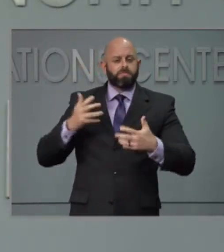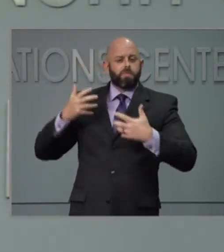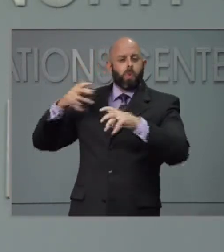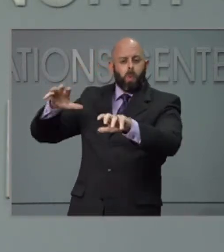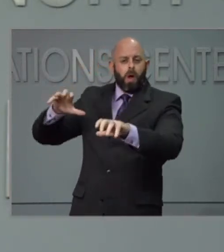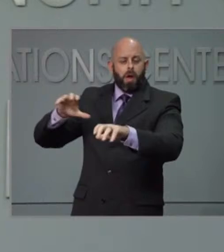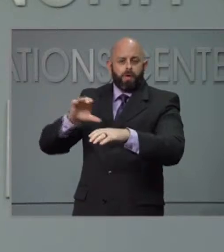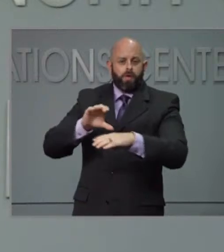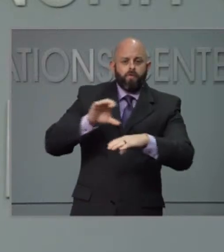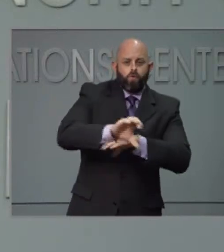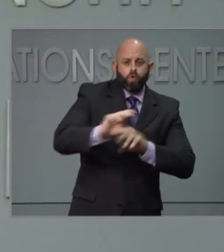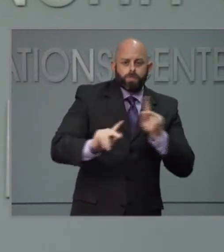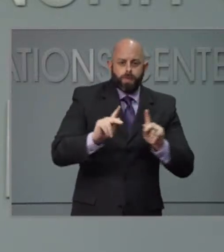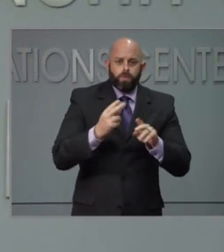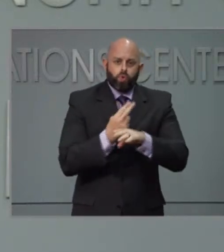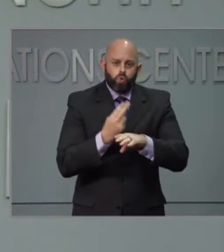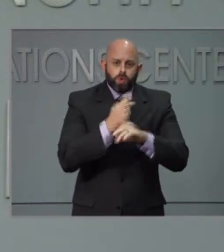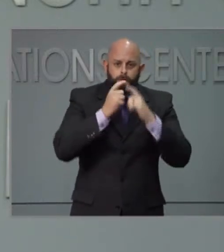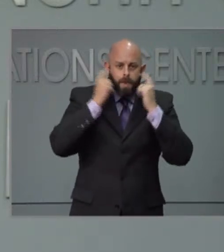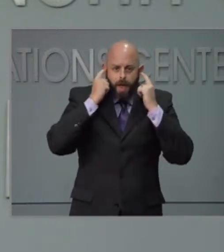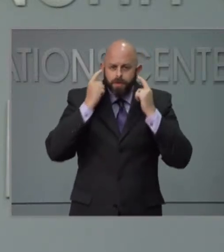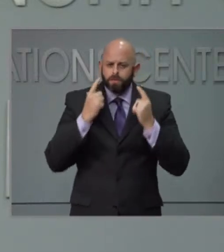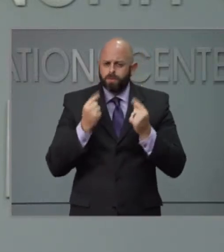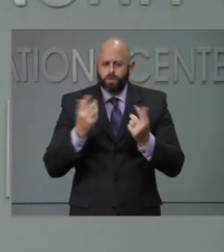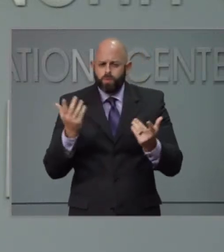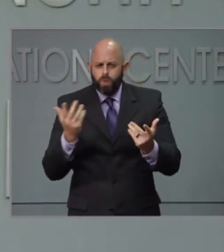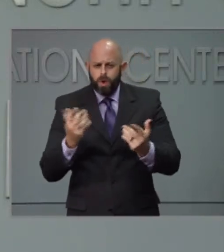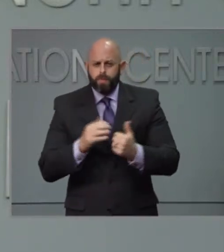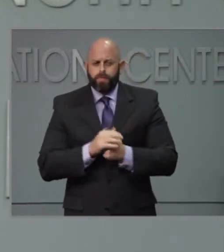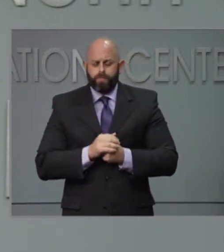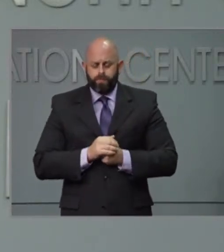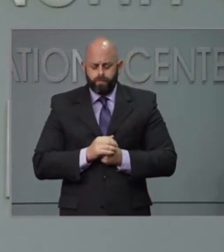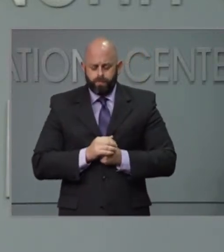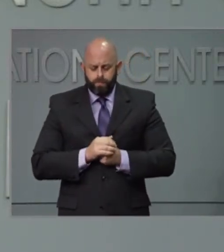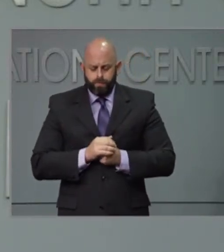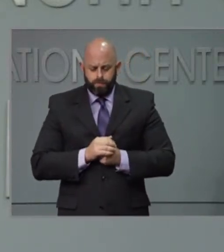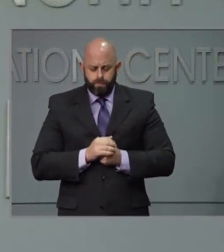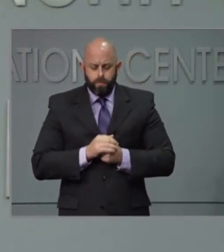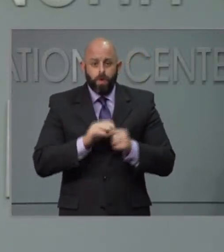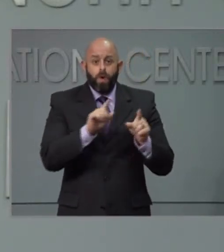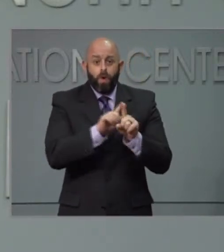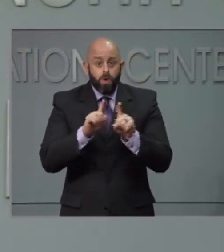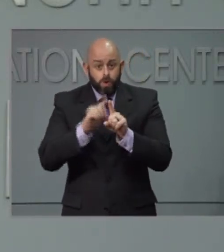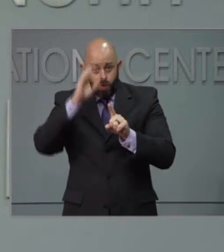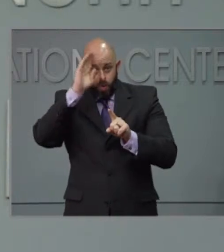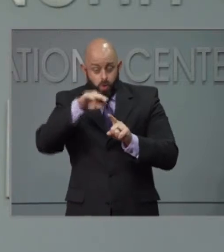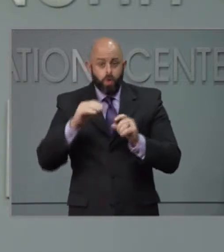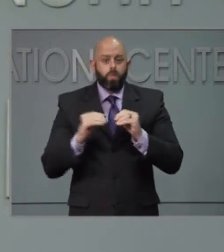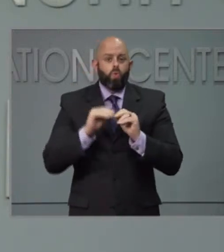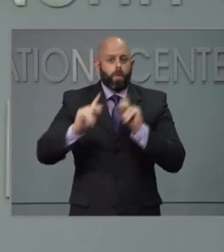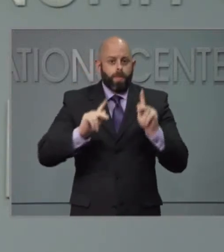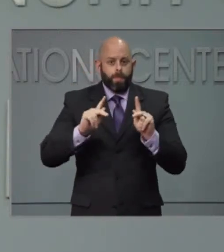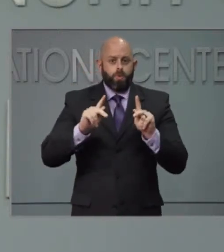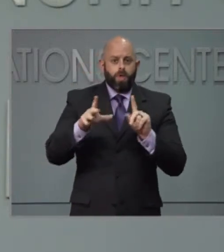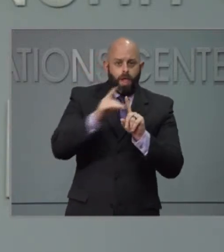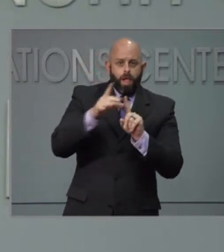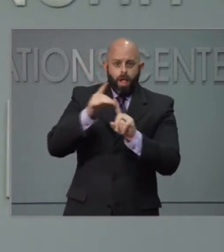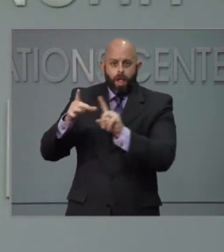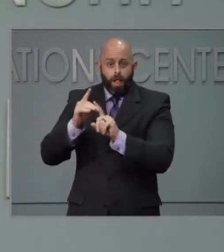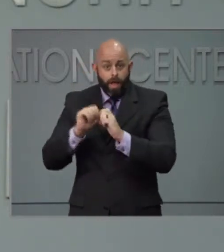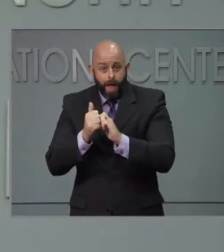then I know a lot of people will be looking at the new data gathering clusters. Why is it still